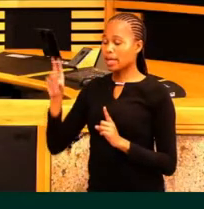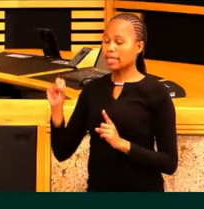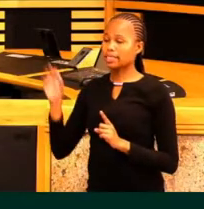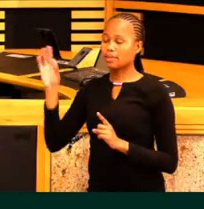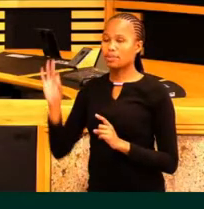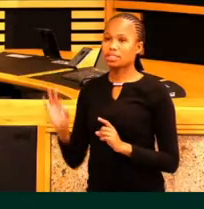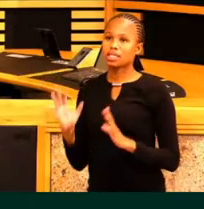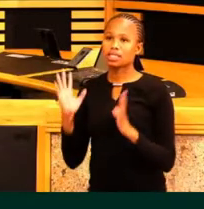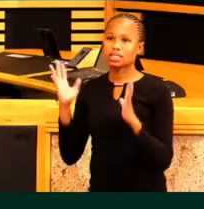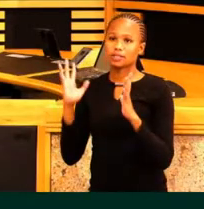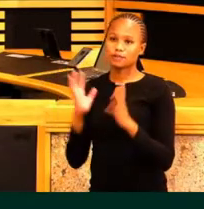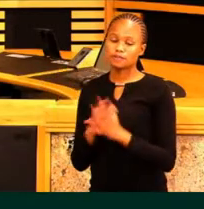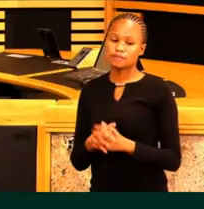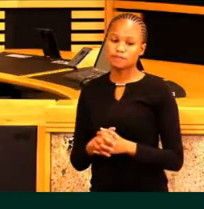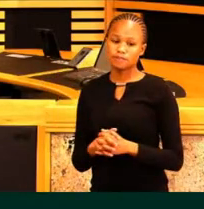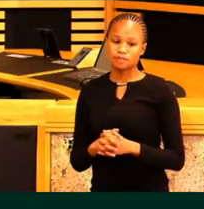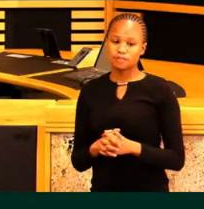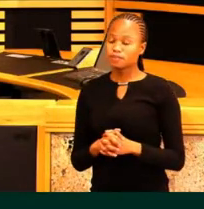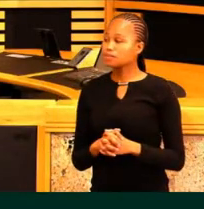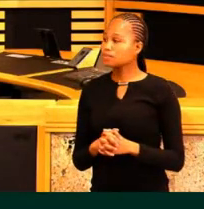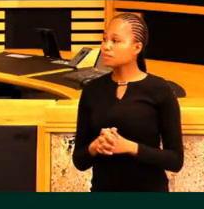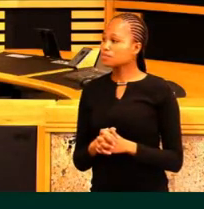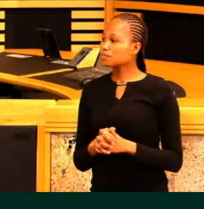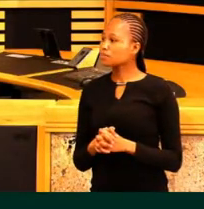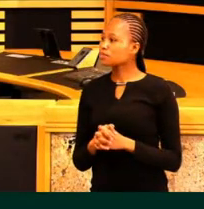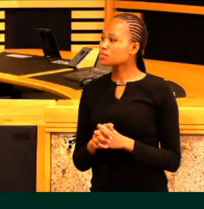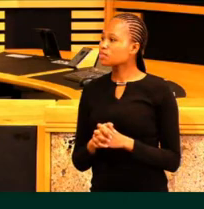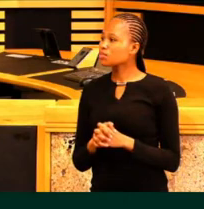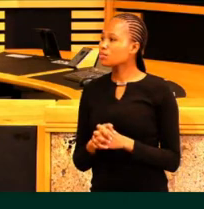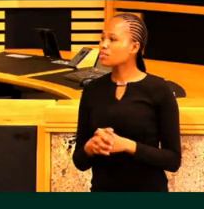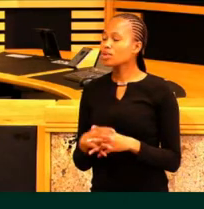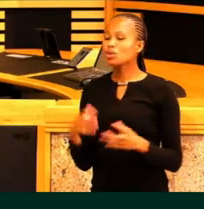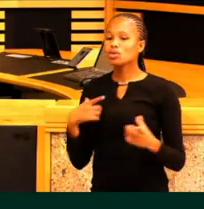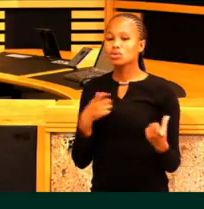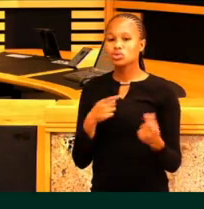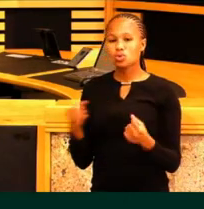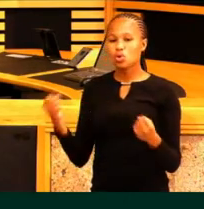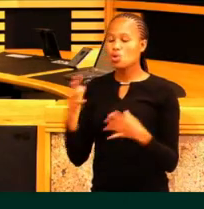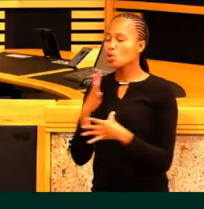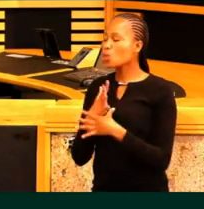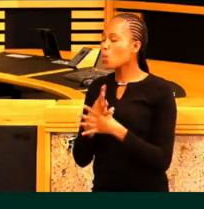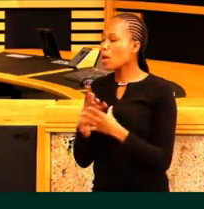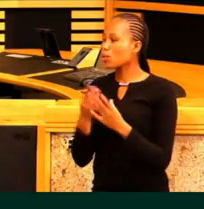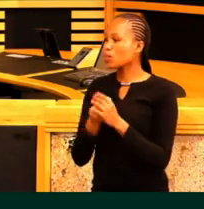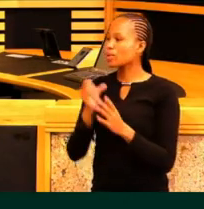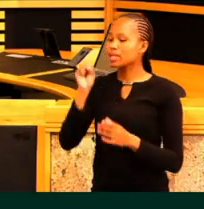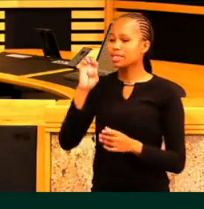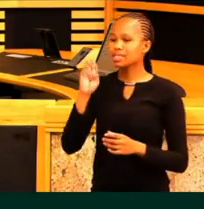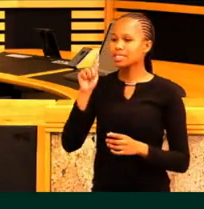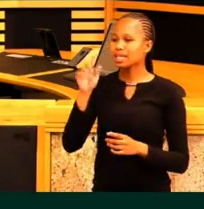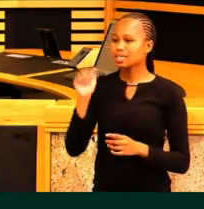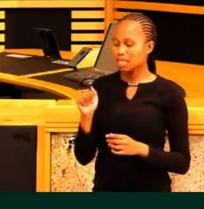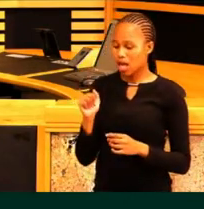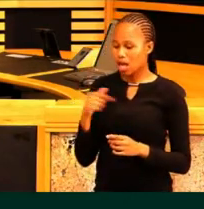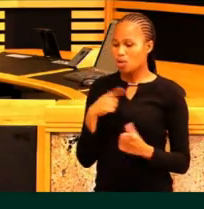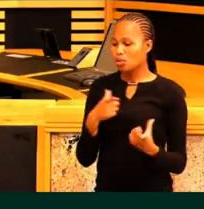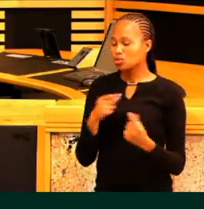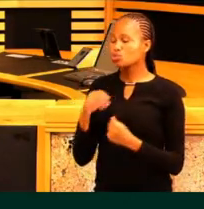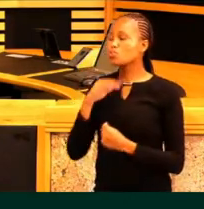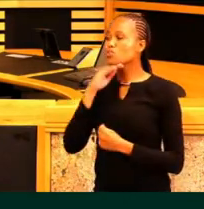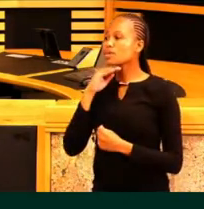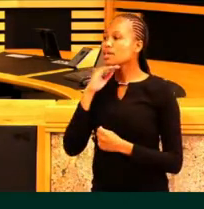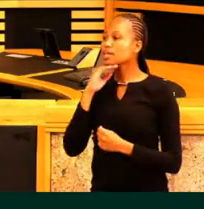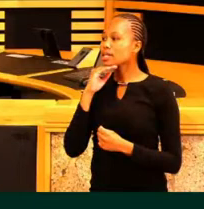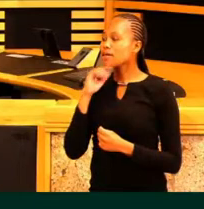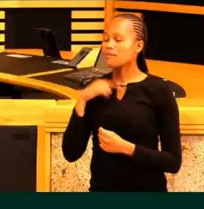year we are doing a lot of work with the sitters now we've been doing enough I must